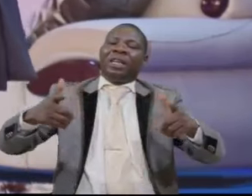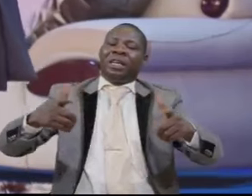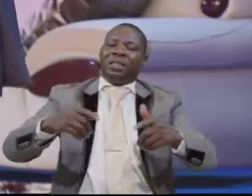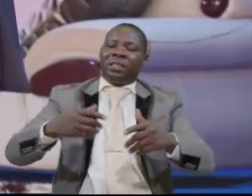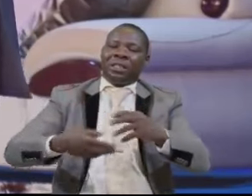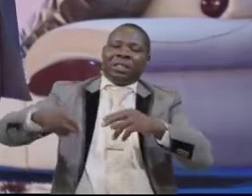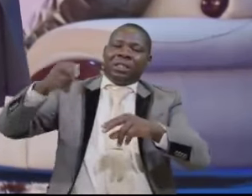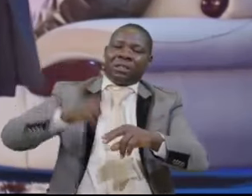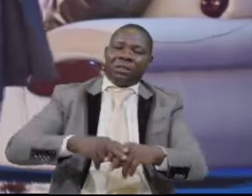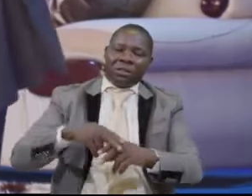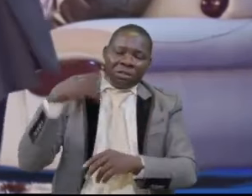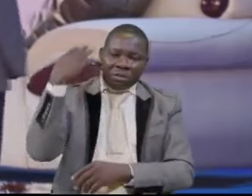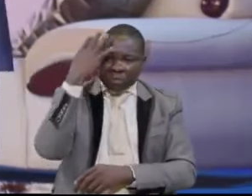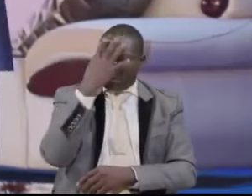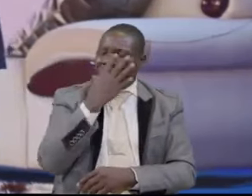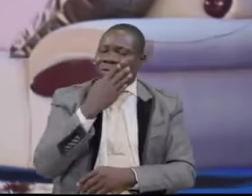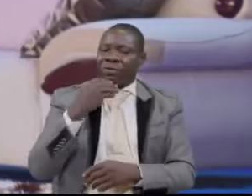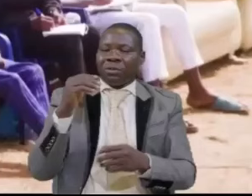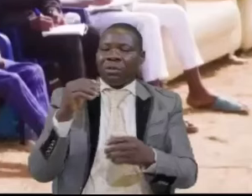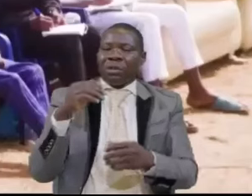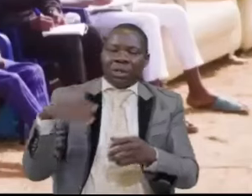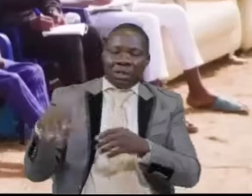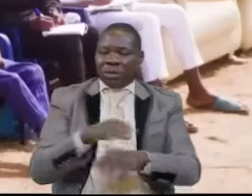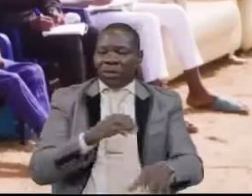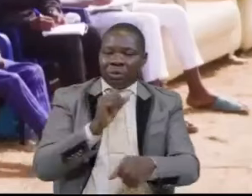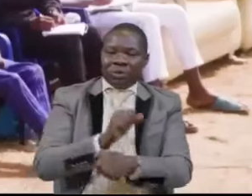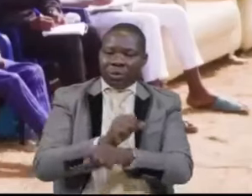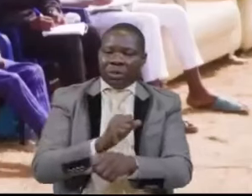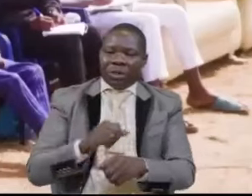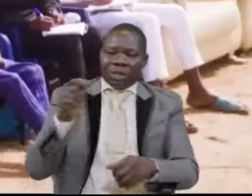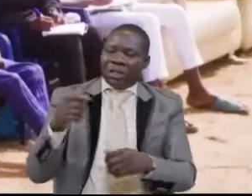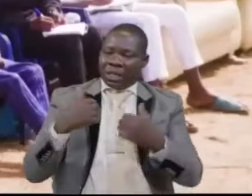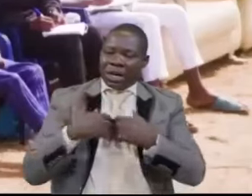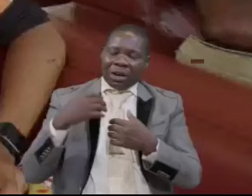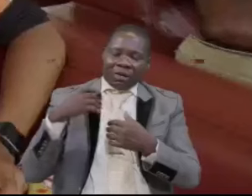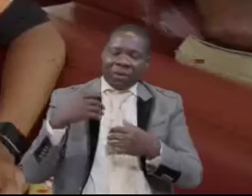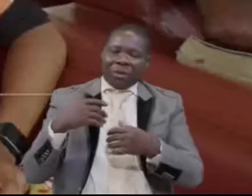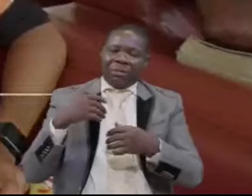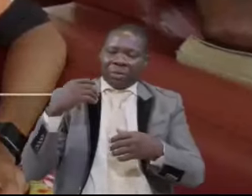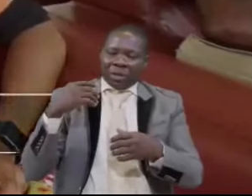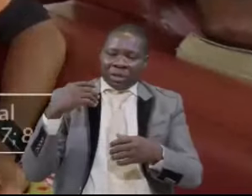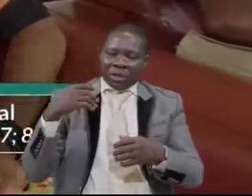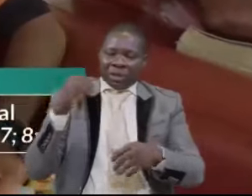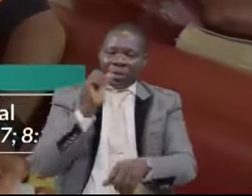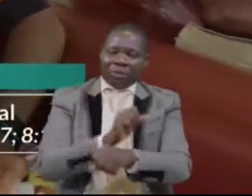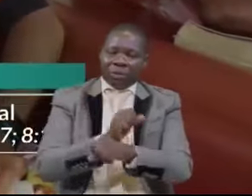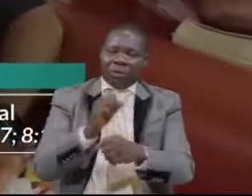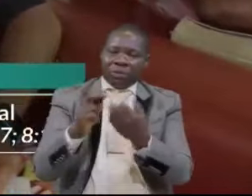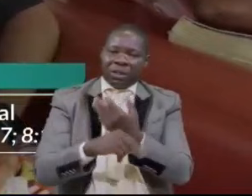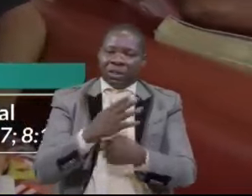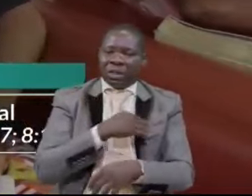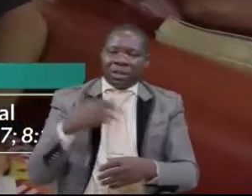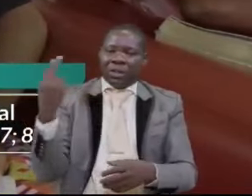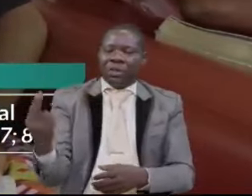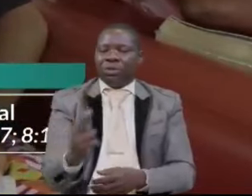and usefulness. He said, after the vision, I arose and I went back to serving at